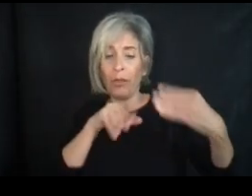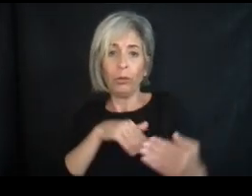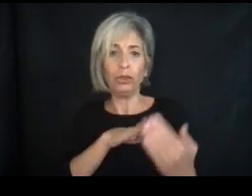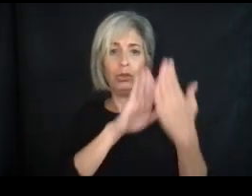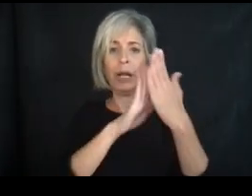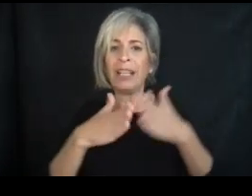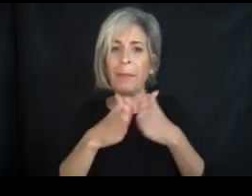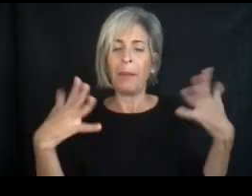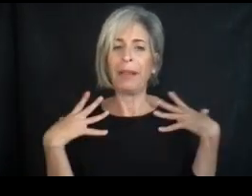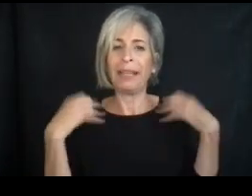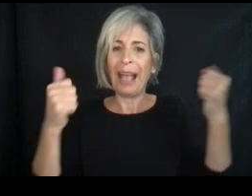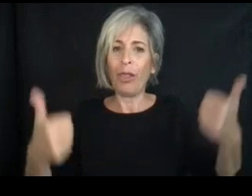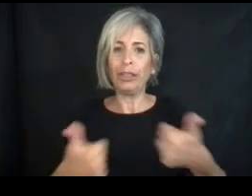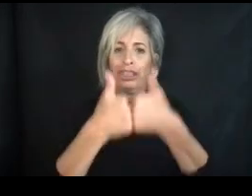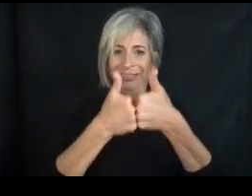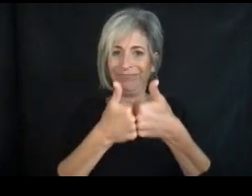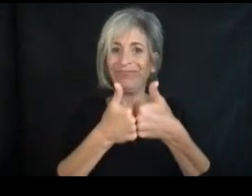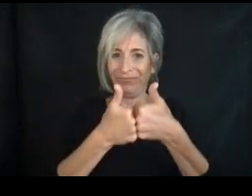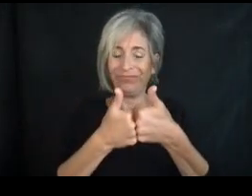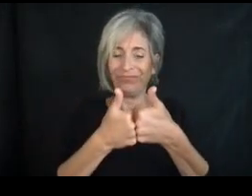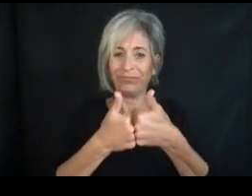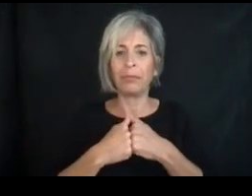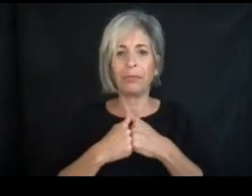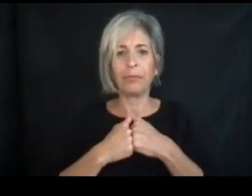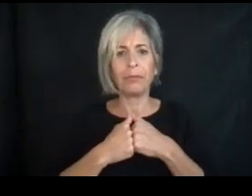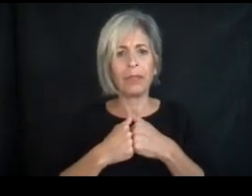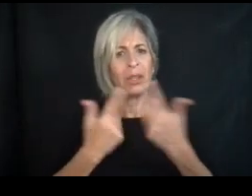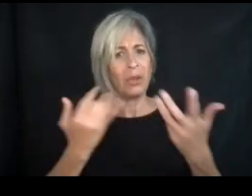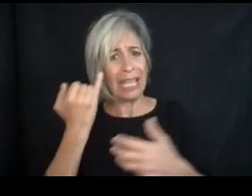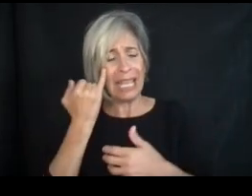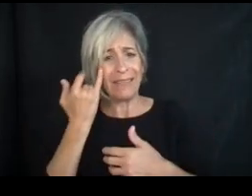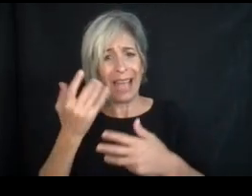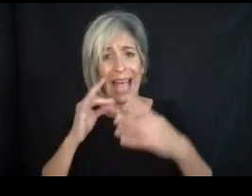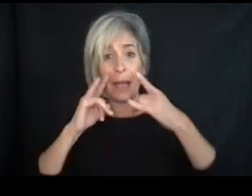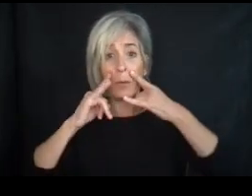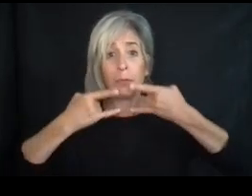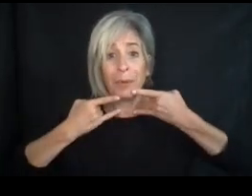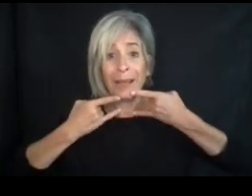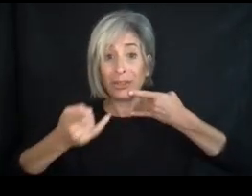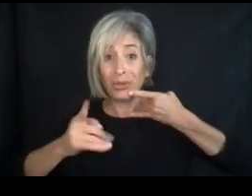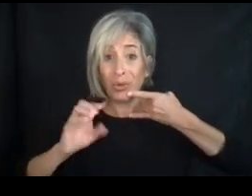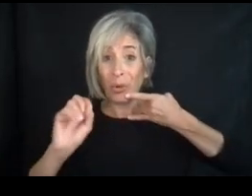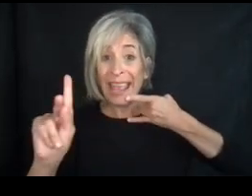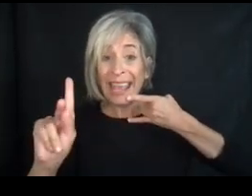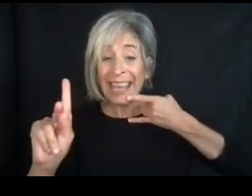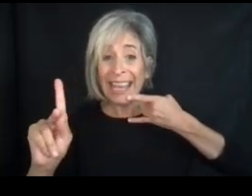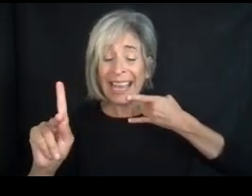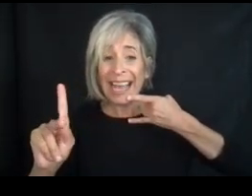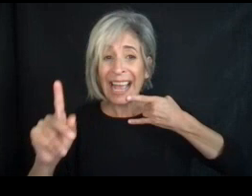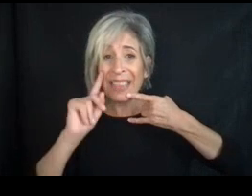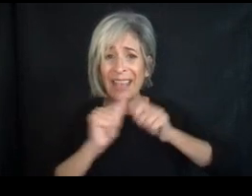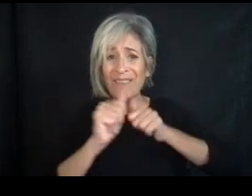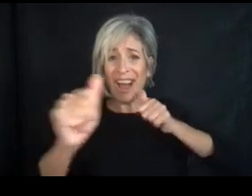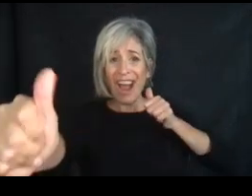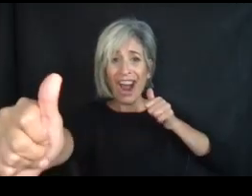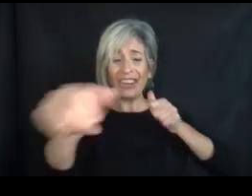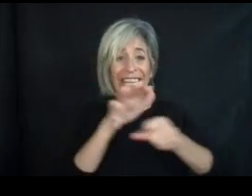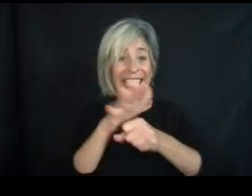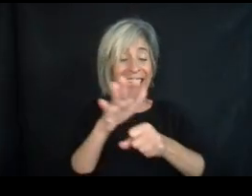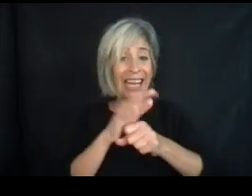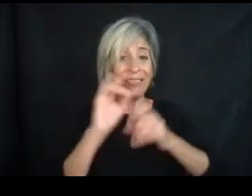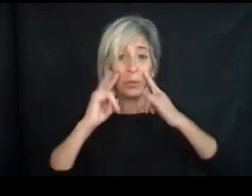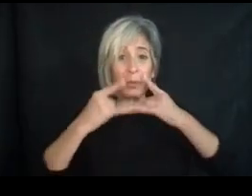economic challenges. Would anybody be offended if I remove my mask to speak? I think I'm far enough away from everybody.